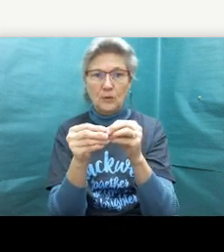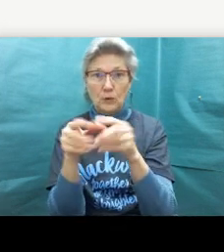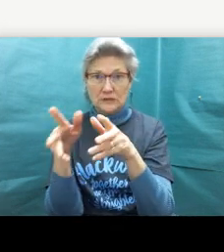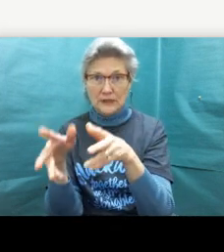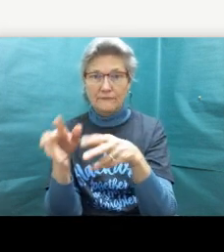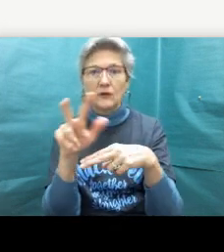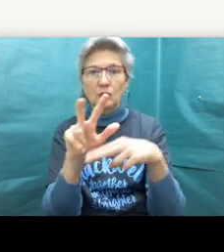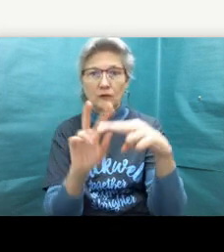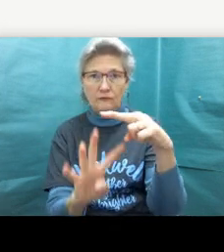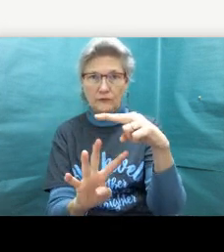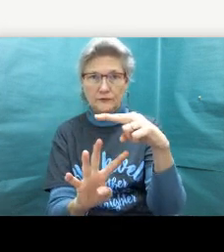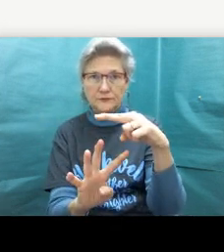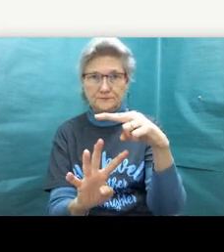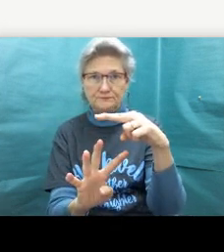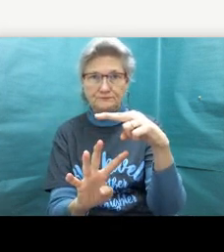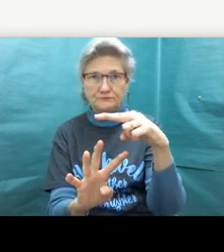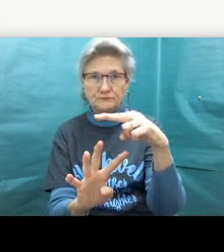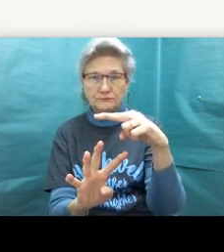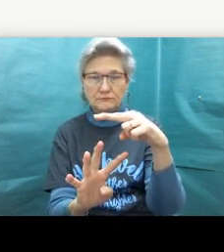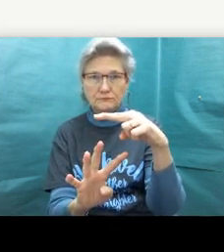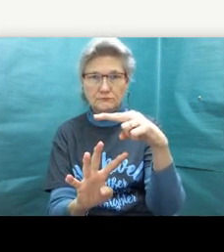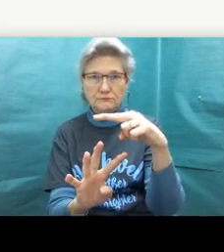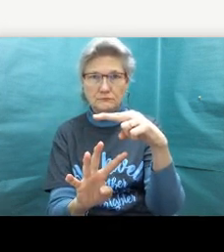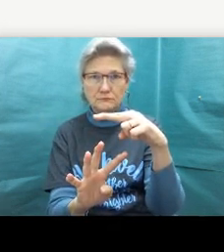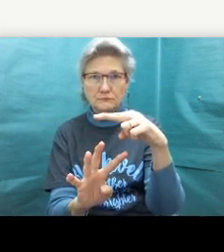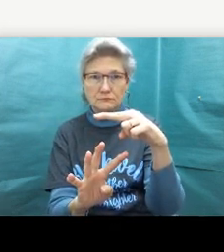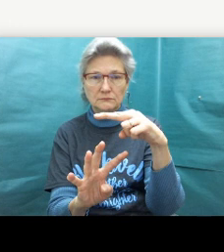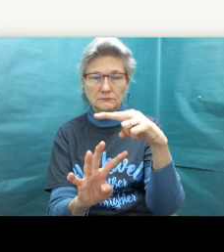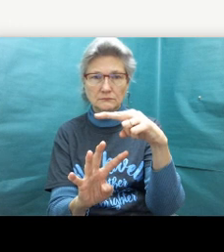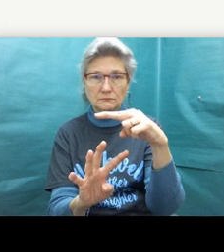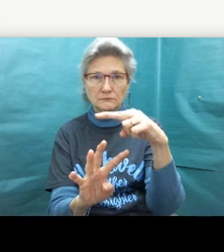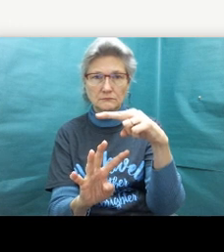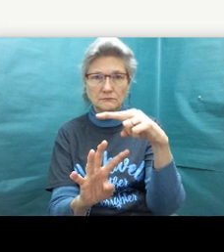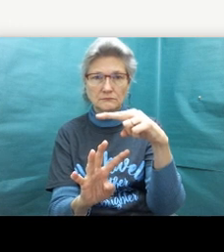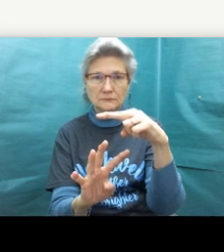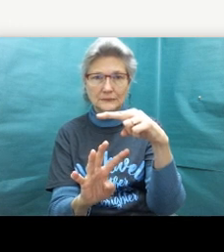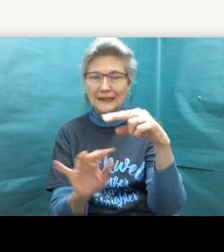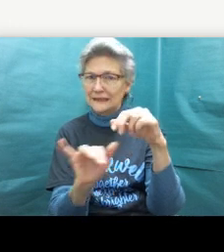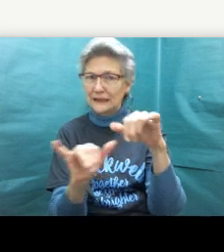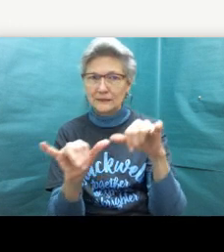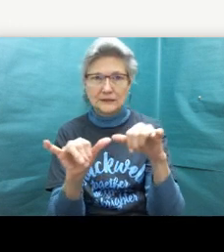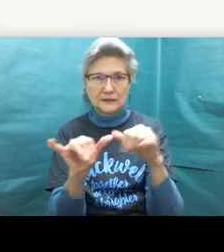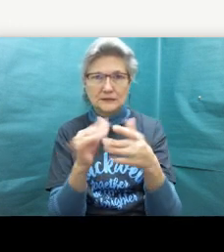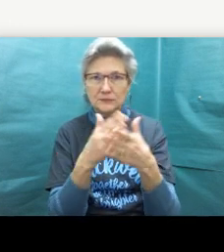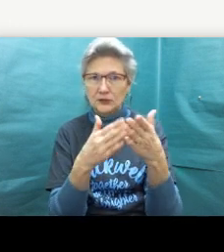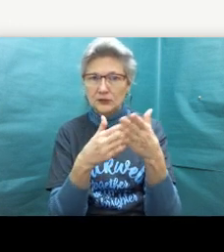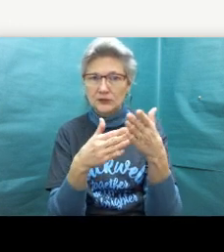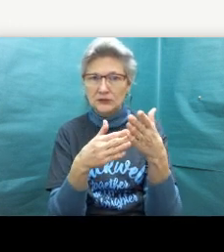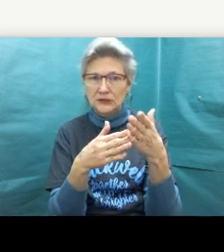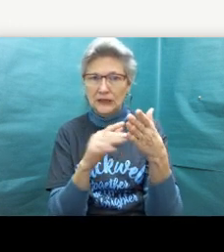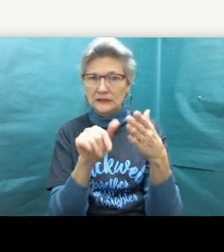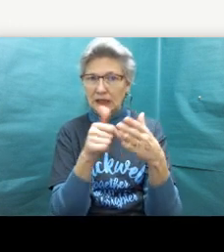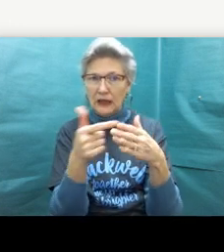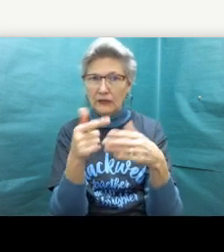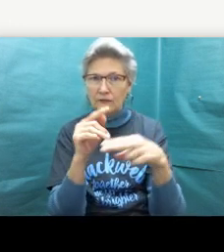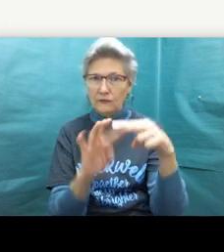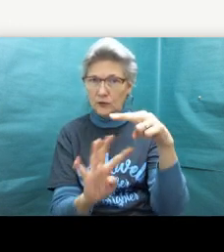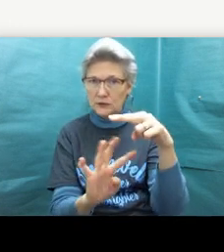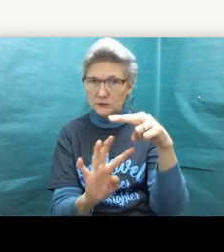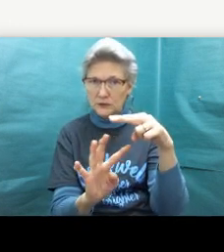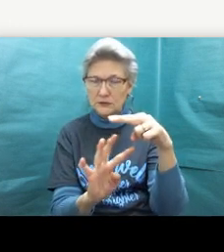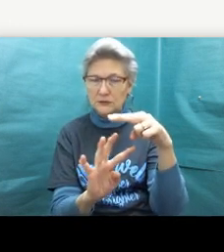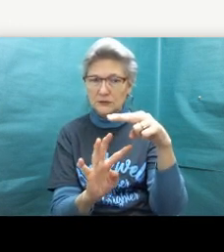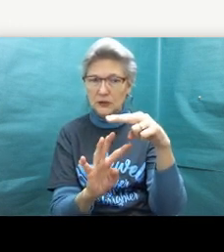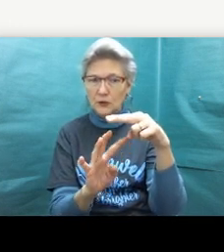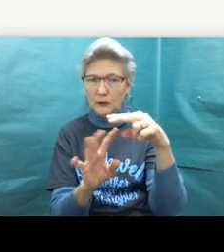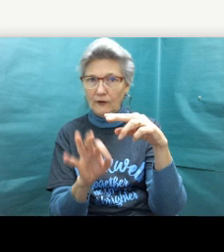here, we added our 3 remaining pieces that were fourths, same size parts as the fourths that were in our wholes, and